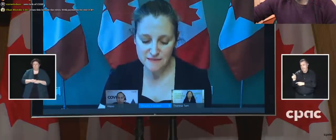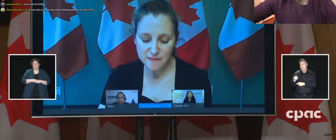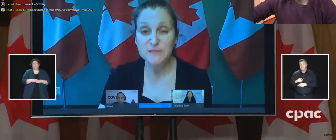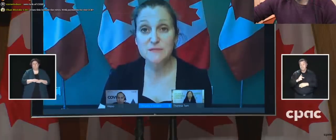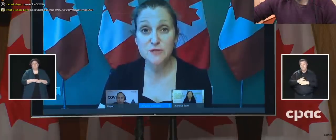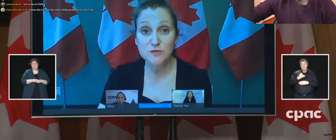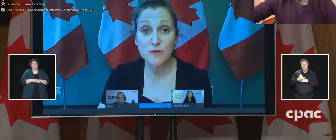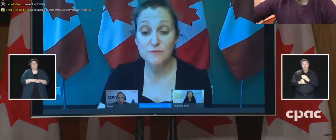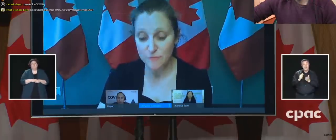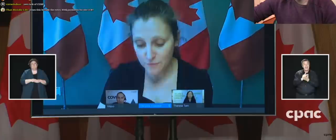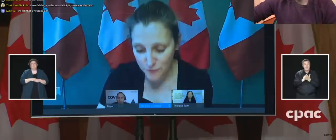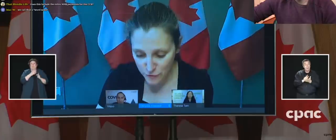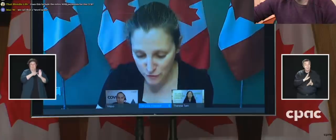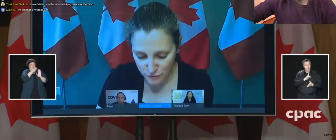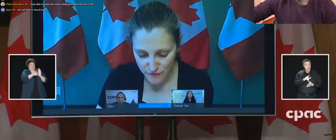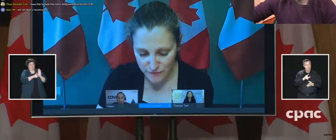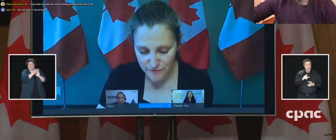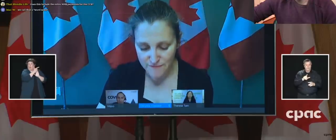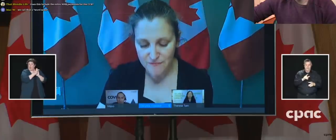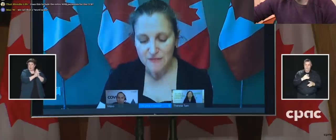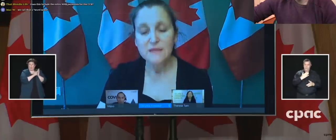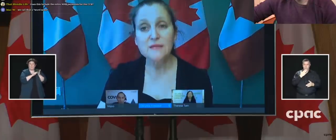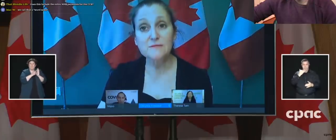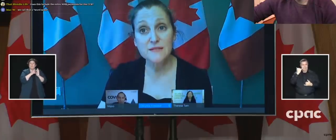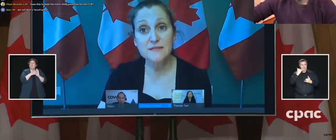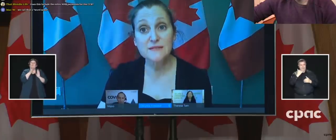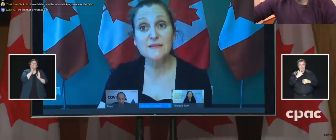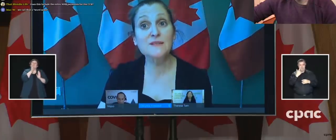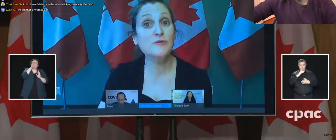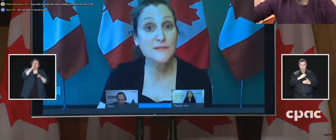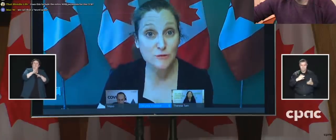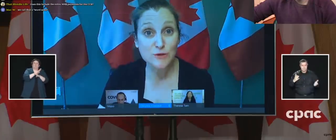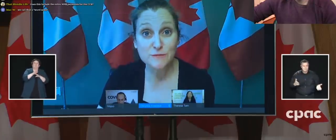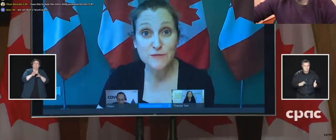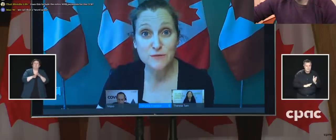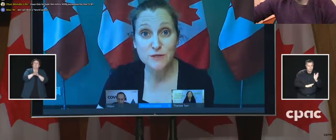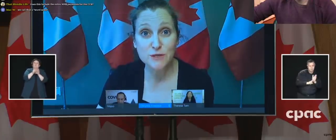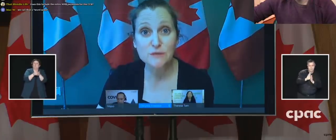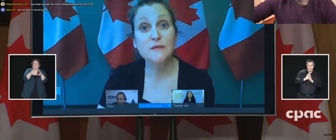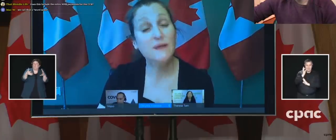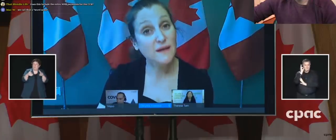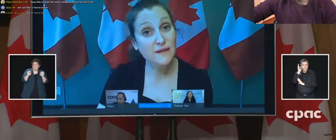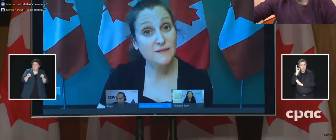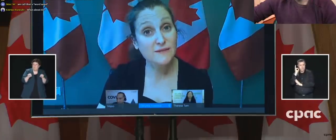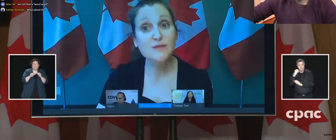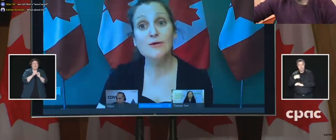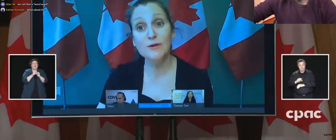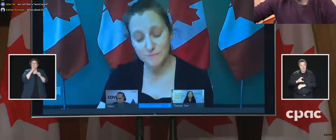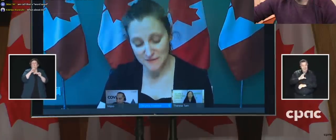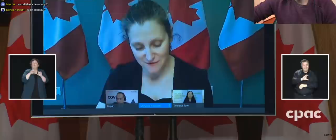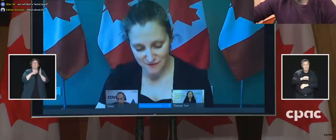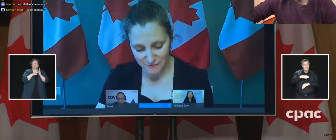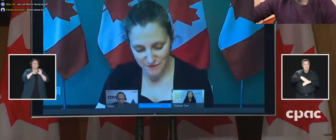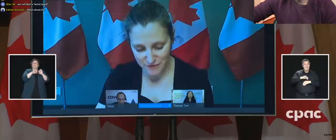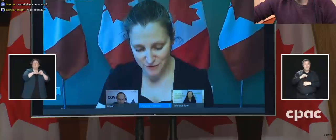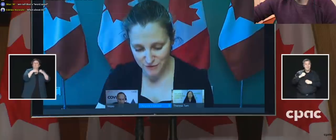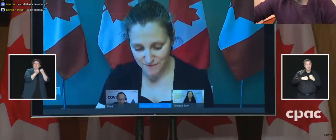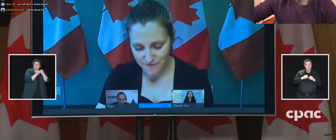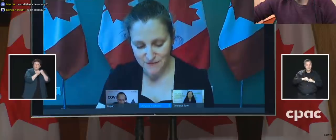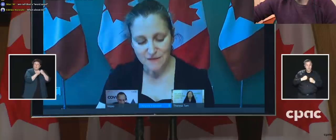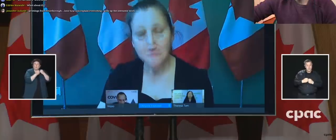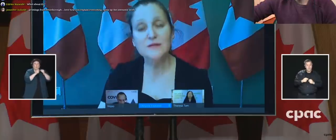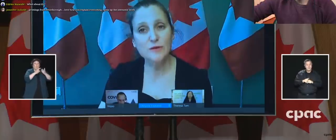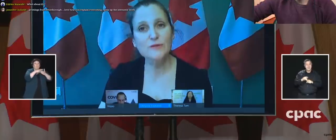significant steps to drive future growth, investing in our social infrastructure and our physical